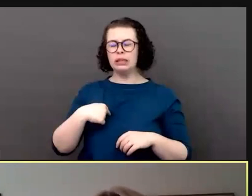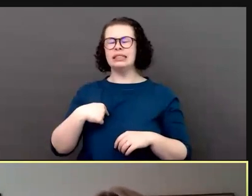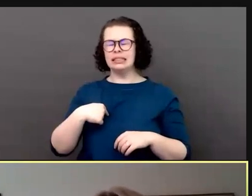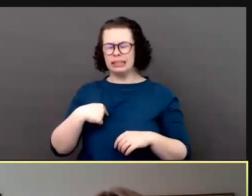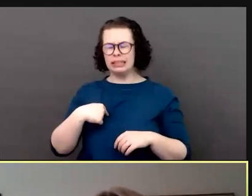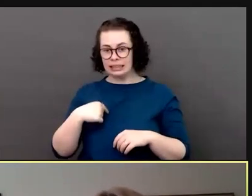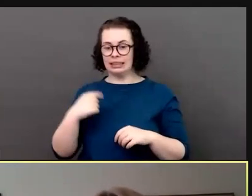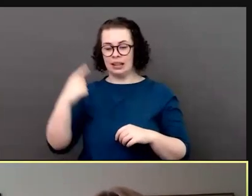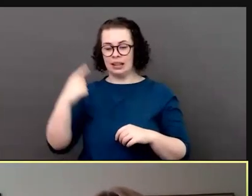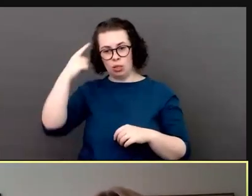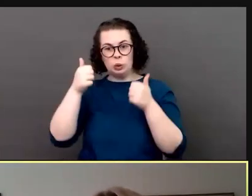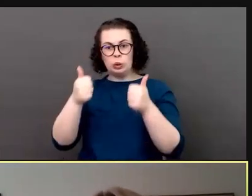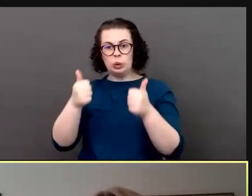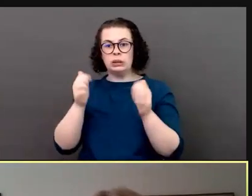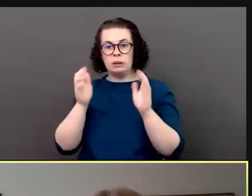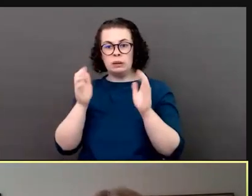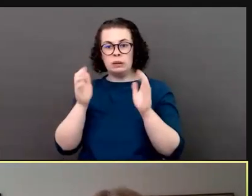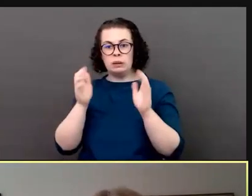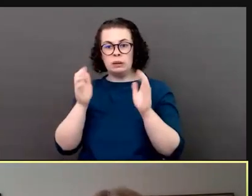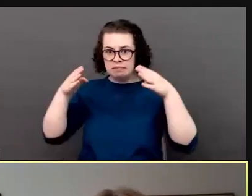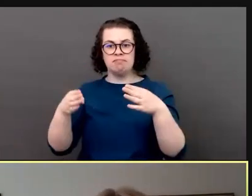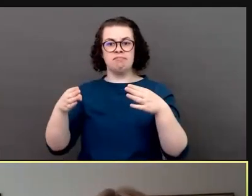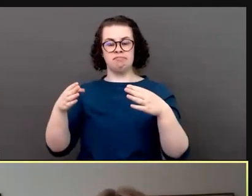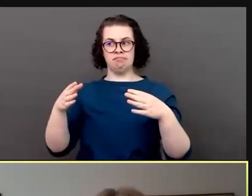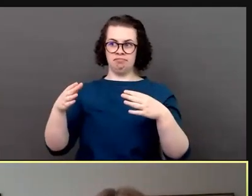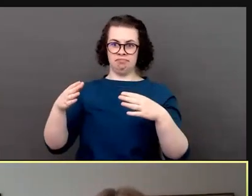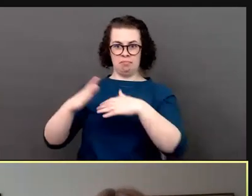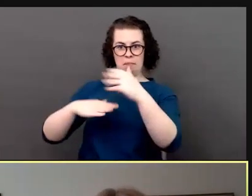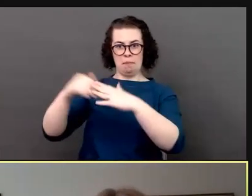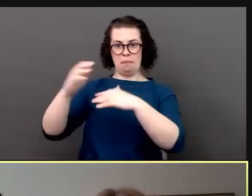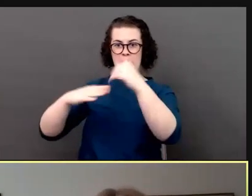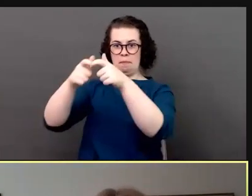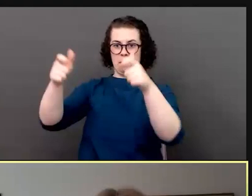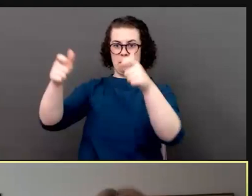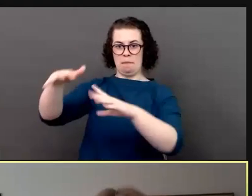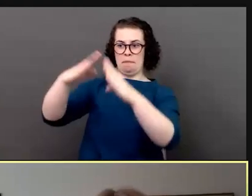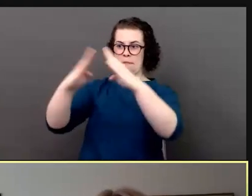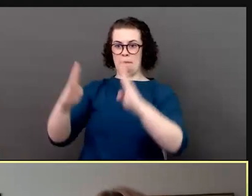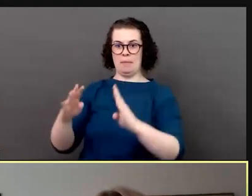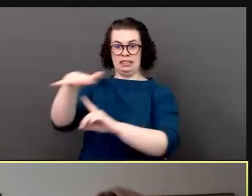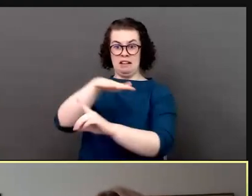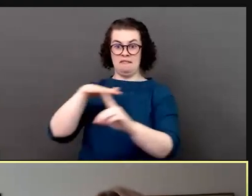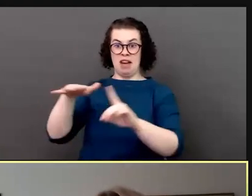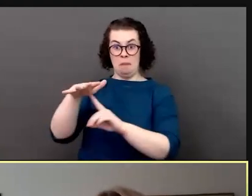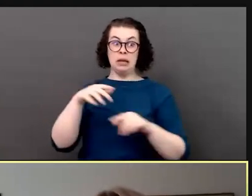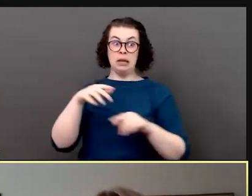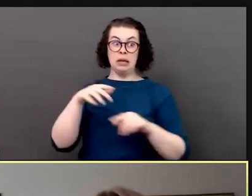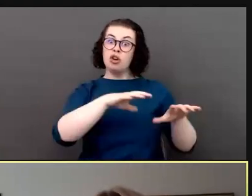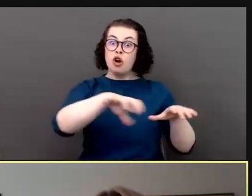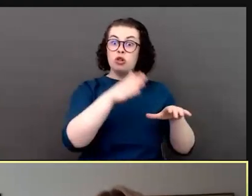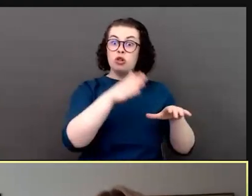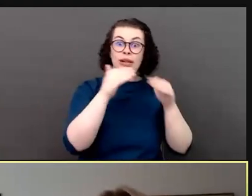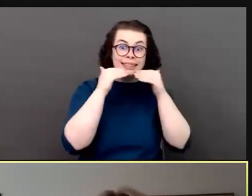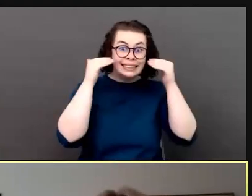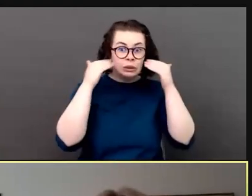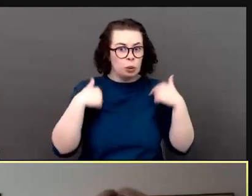whether there would be an appetite to set the common accessibility requirements. It was a challenge